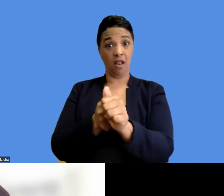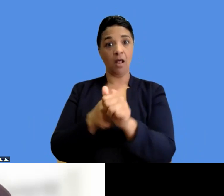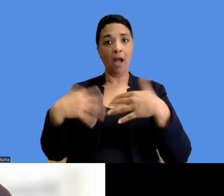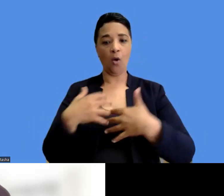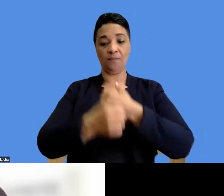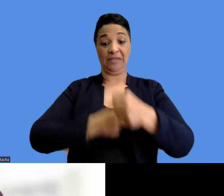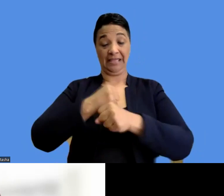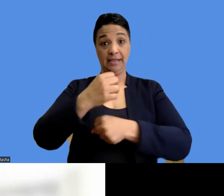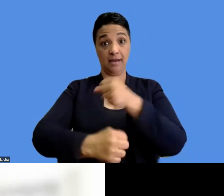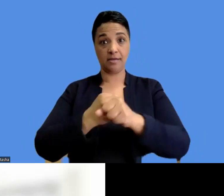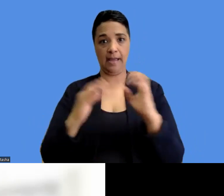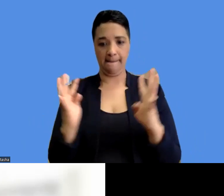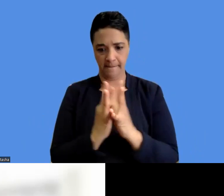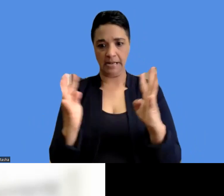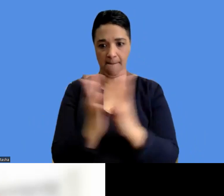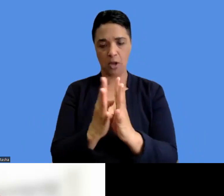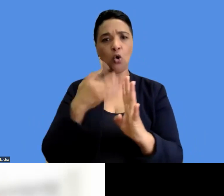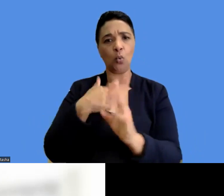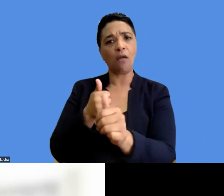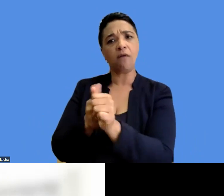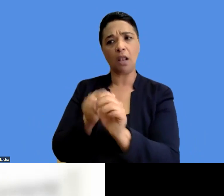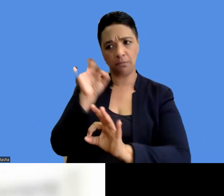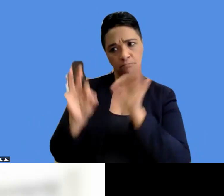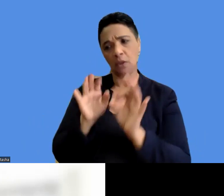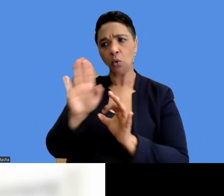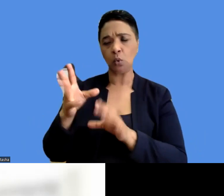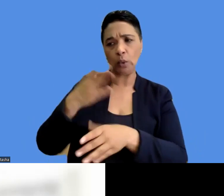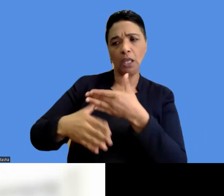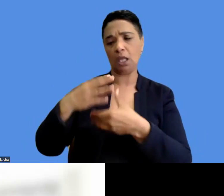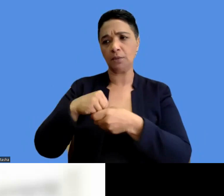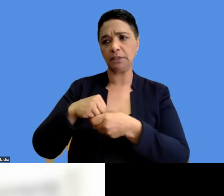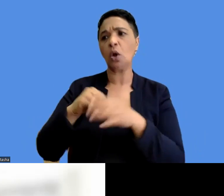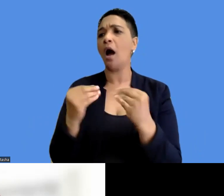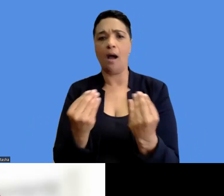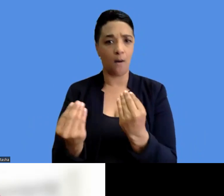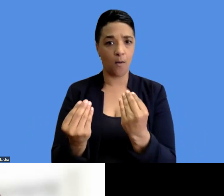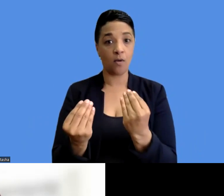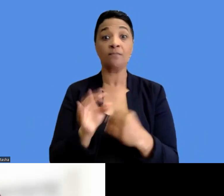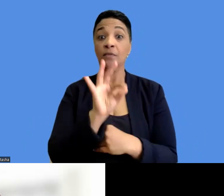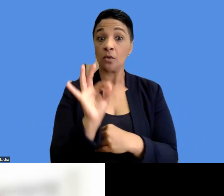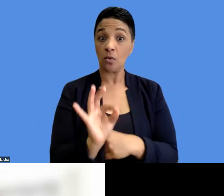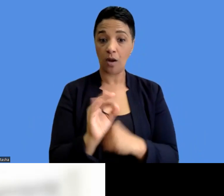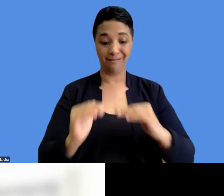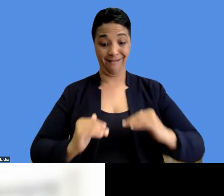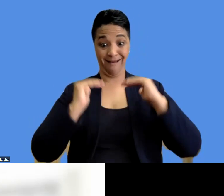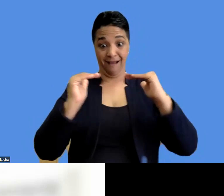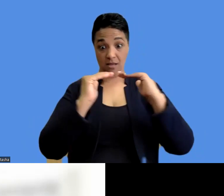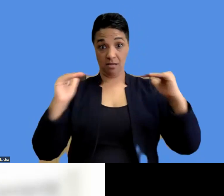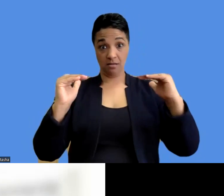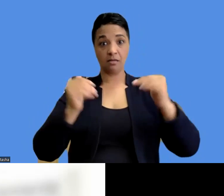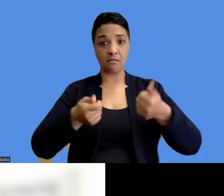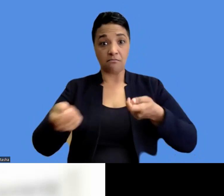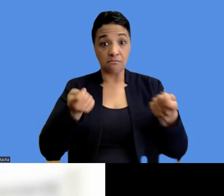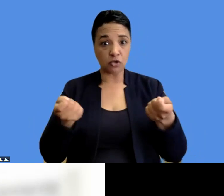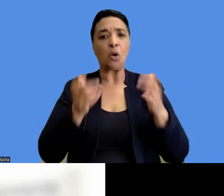partnership discussions. And this is especially important because it ensures that the higher level management engages in the discussion.